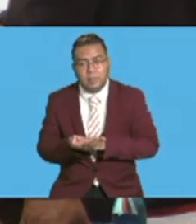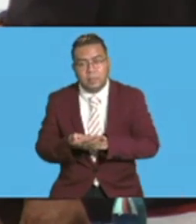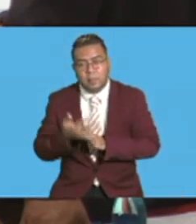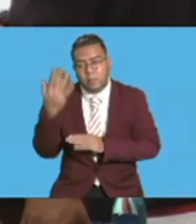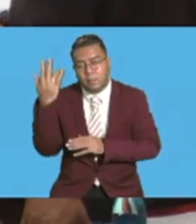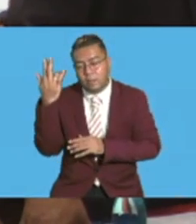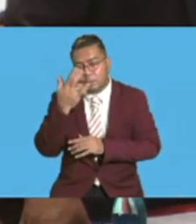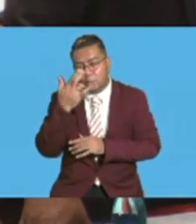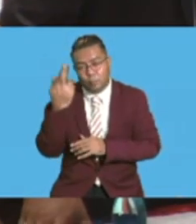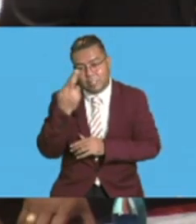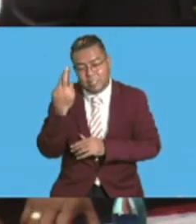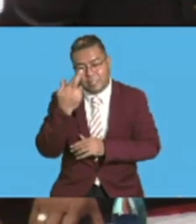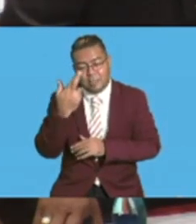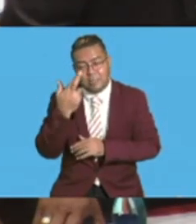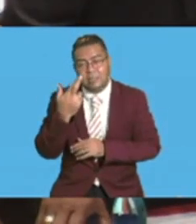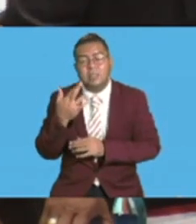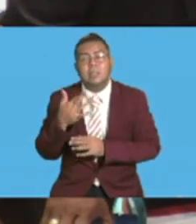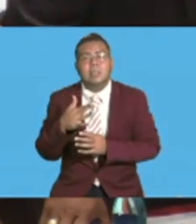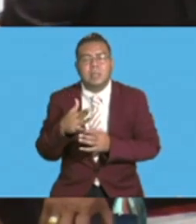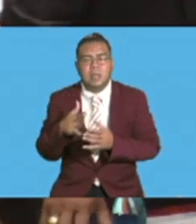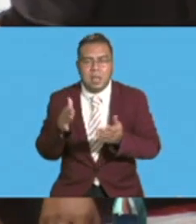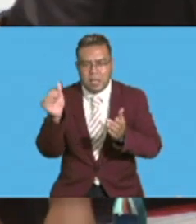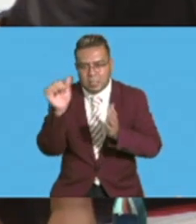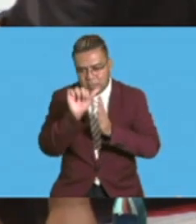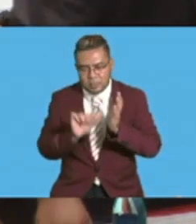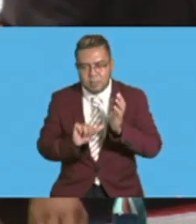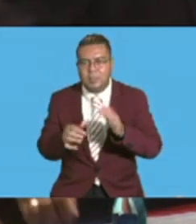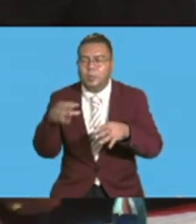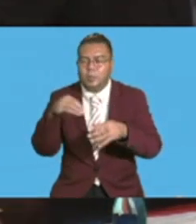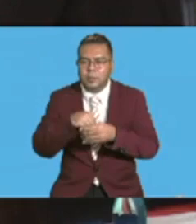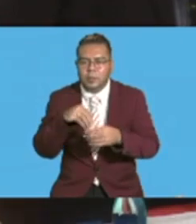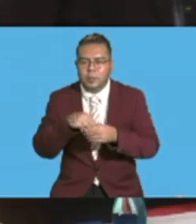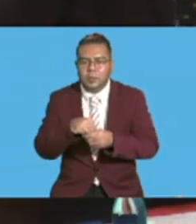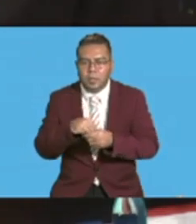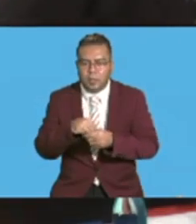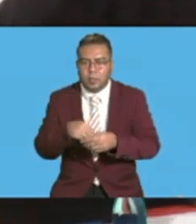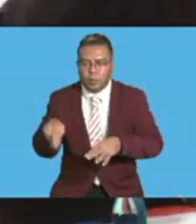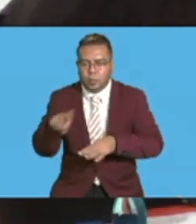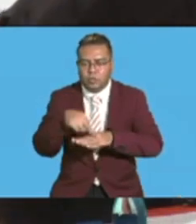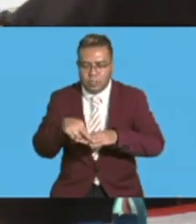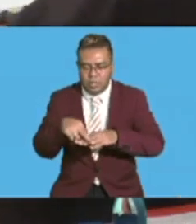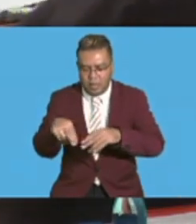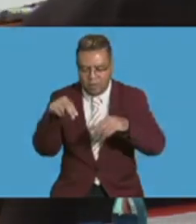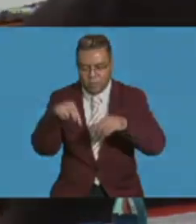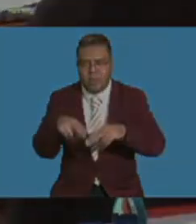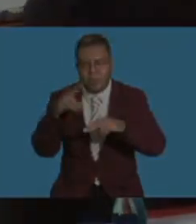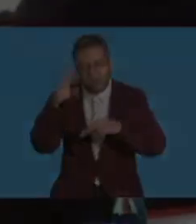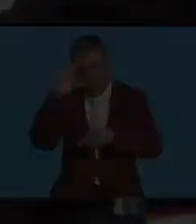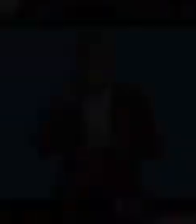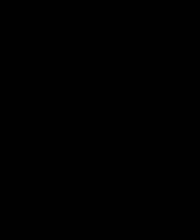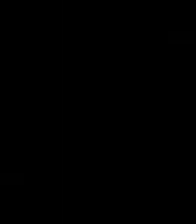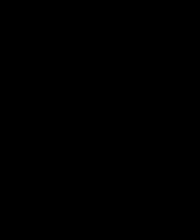as well within the region and of course domestically as well. Thank you, Honourable Speaker, sir.